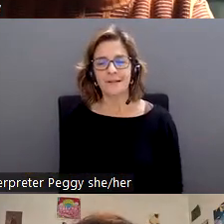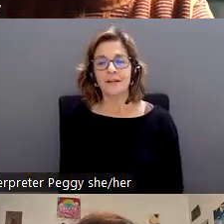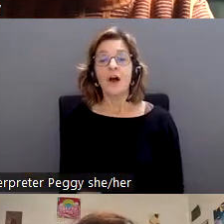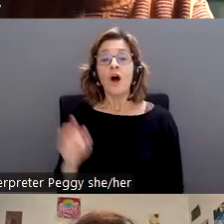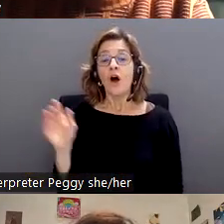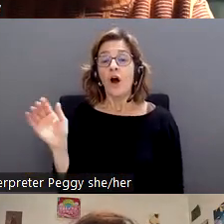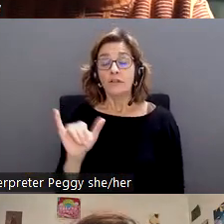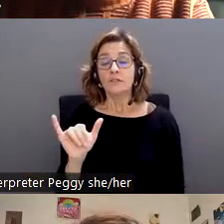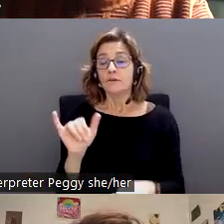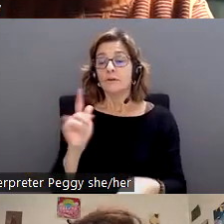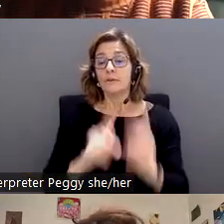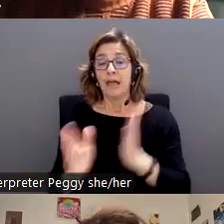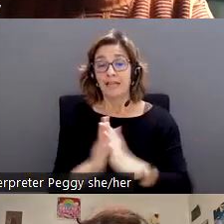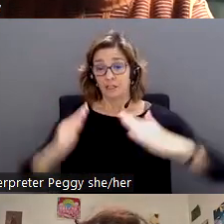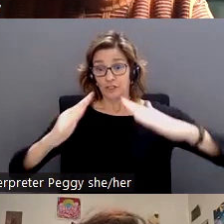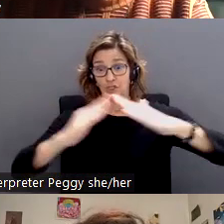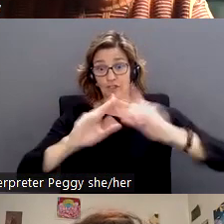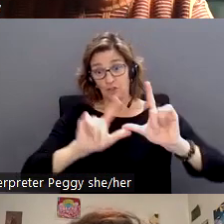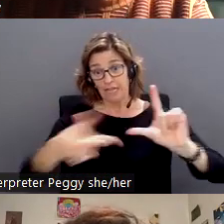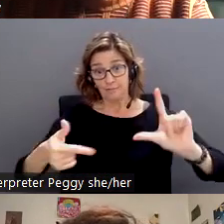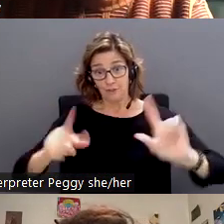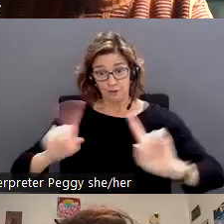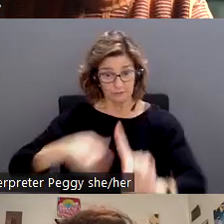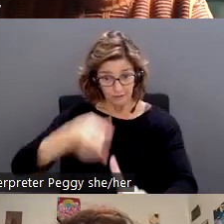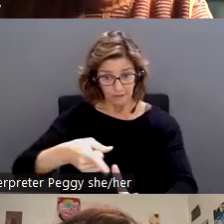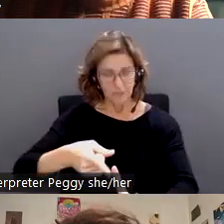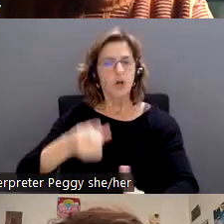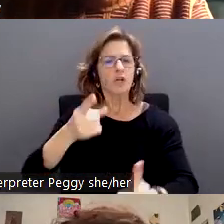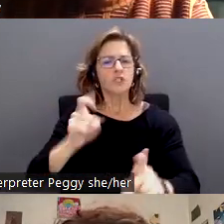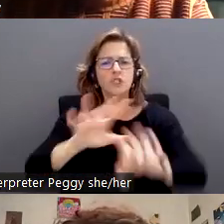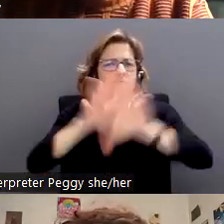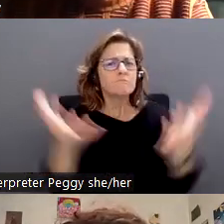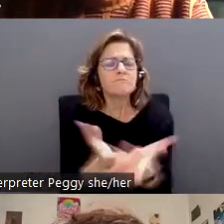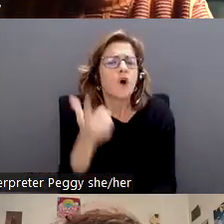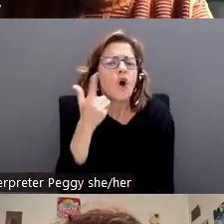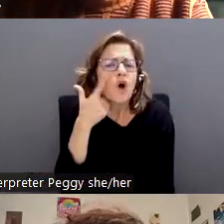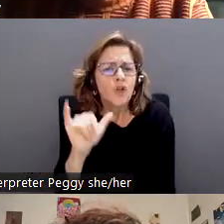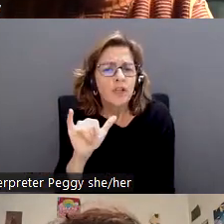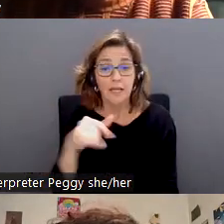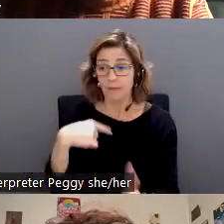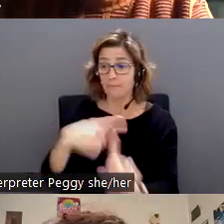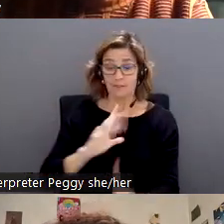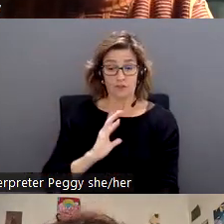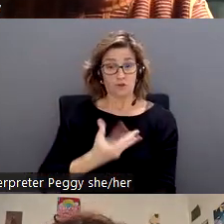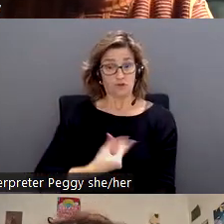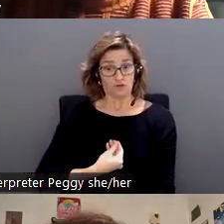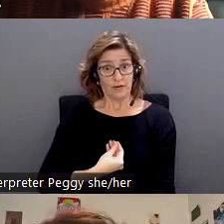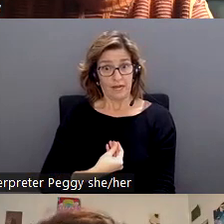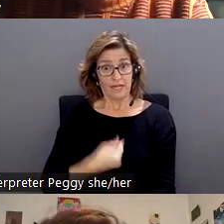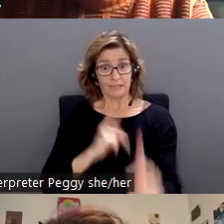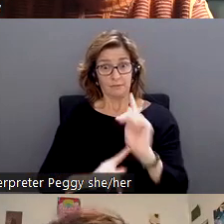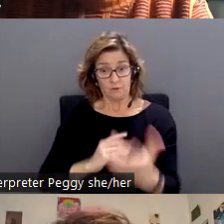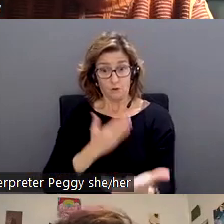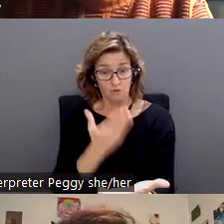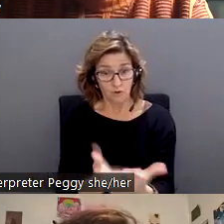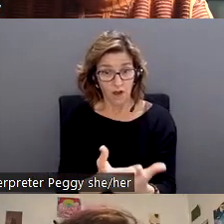how that space should look and the ways in which queer and trans people should be treated in shelter shelter provision